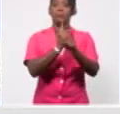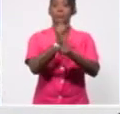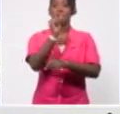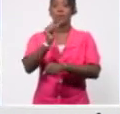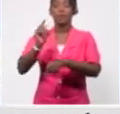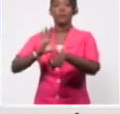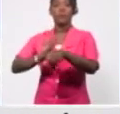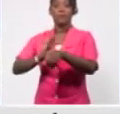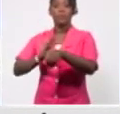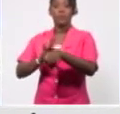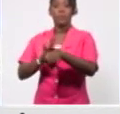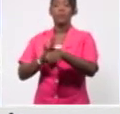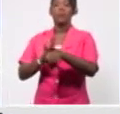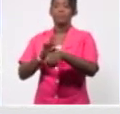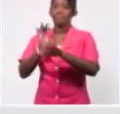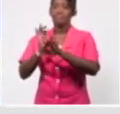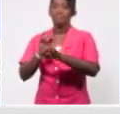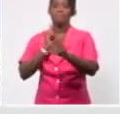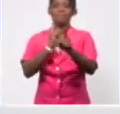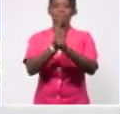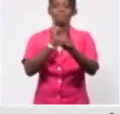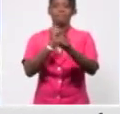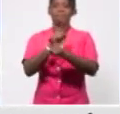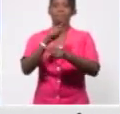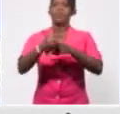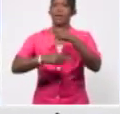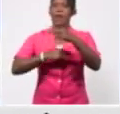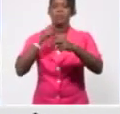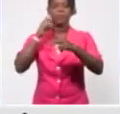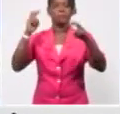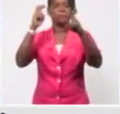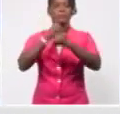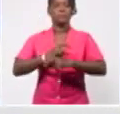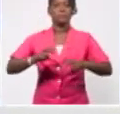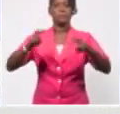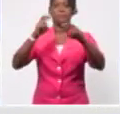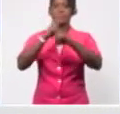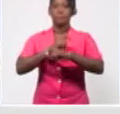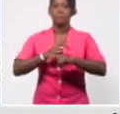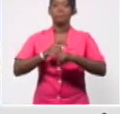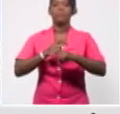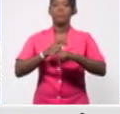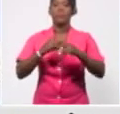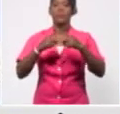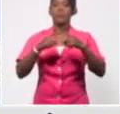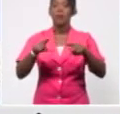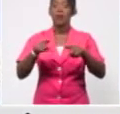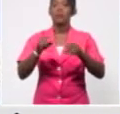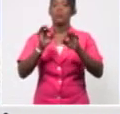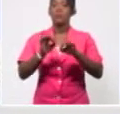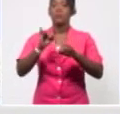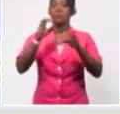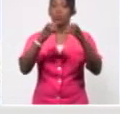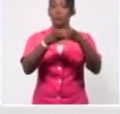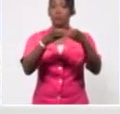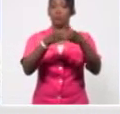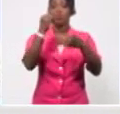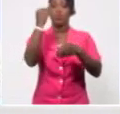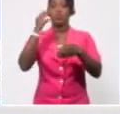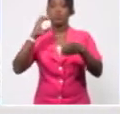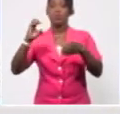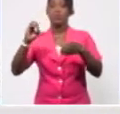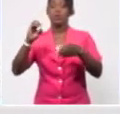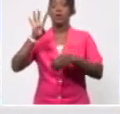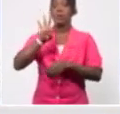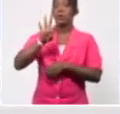determined. This means that the source of infection in 75 cases reported over the last